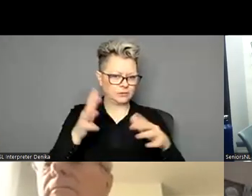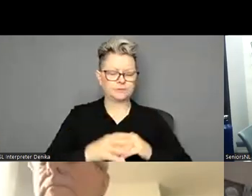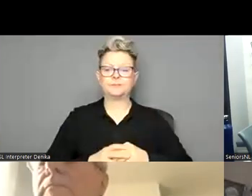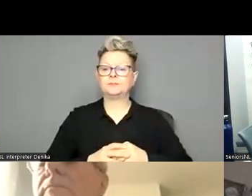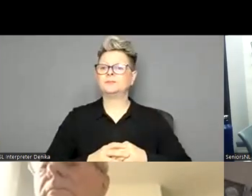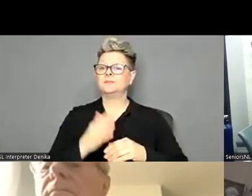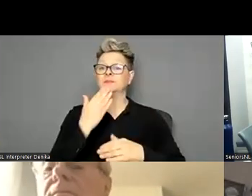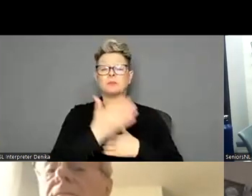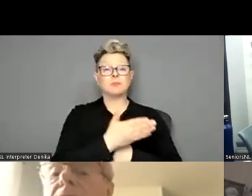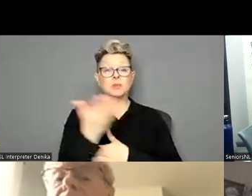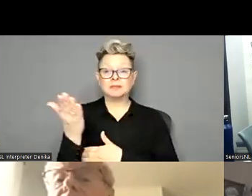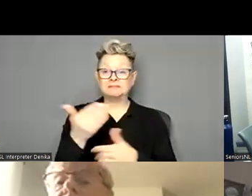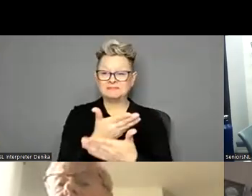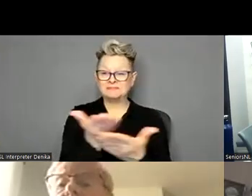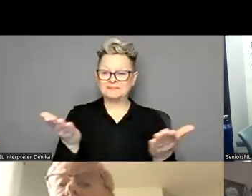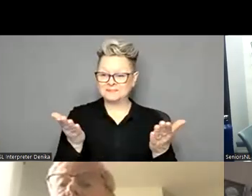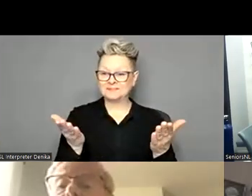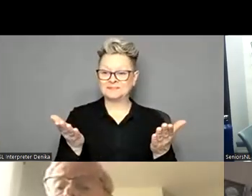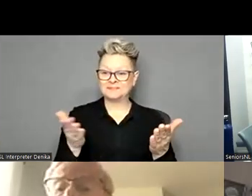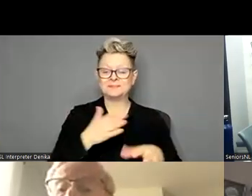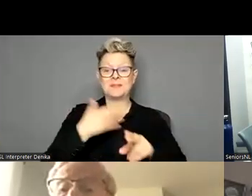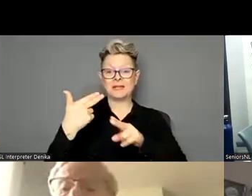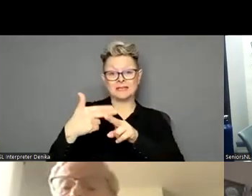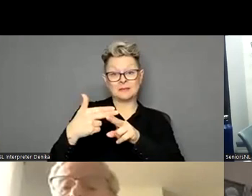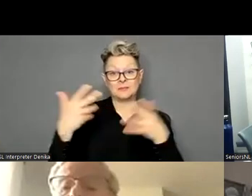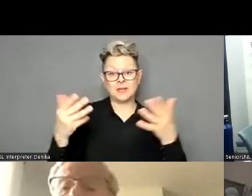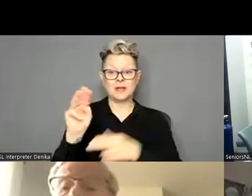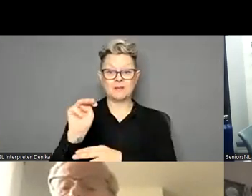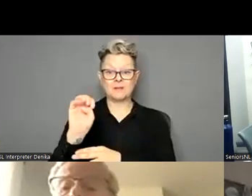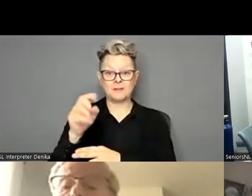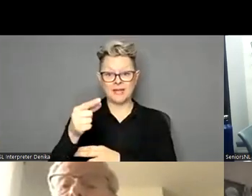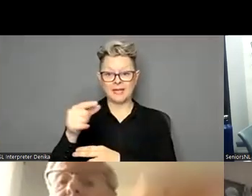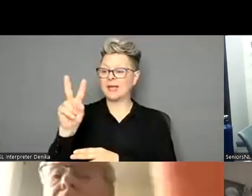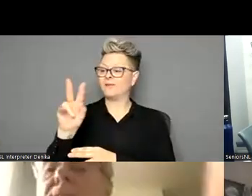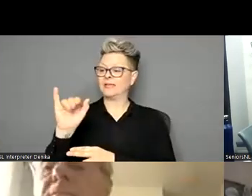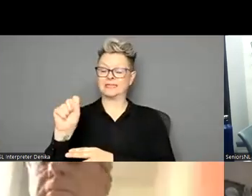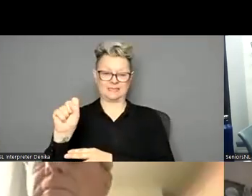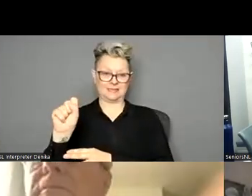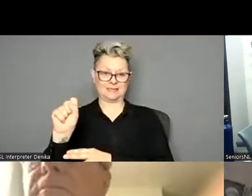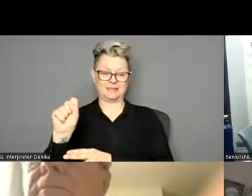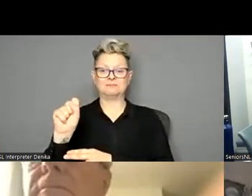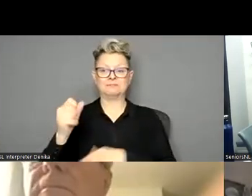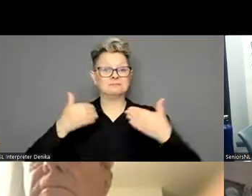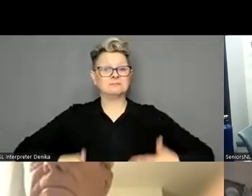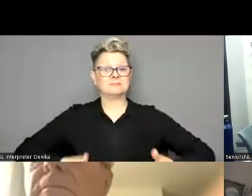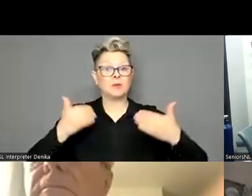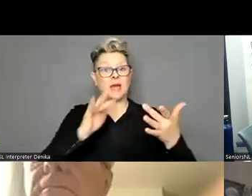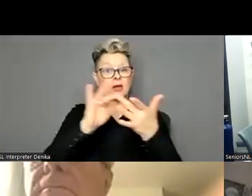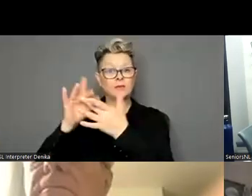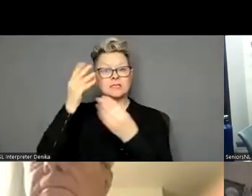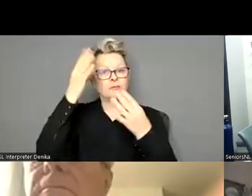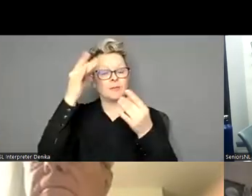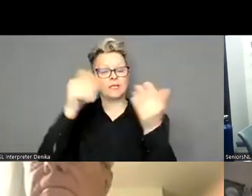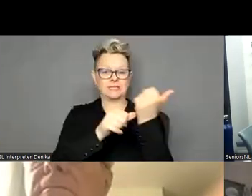Good morning, everyone. My name is Meg Viss, and I'm the Outreach and Information